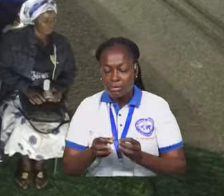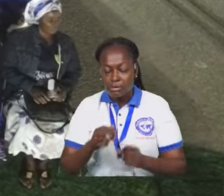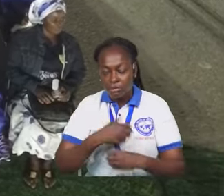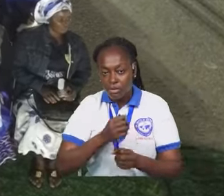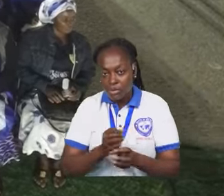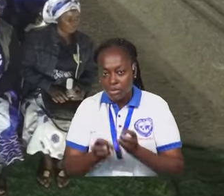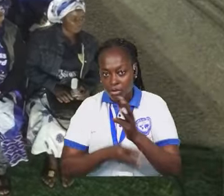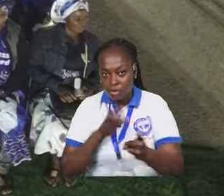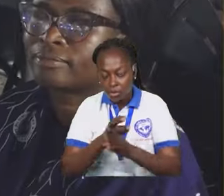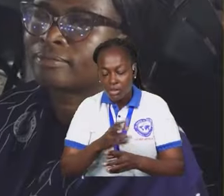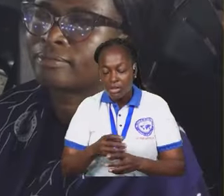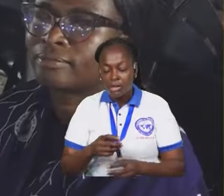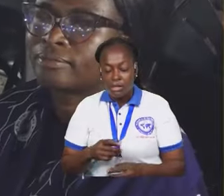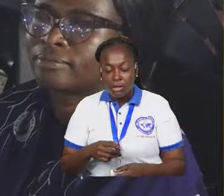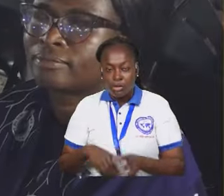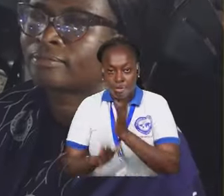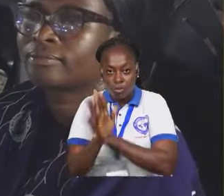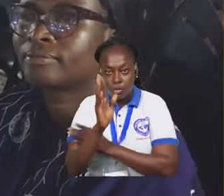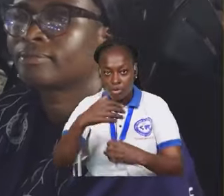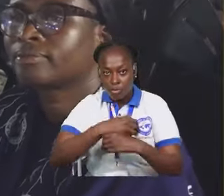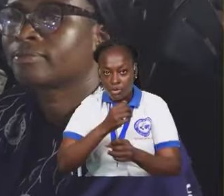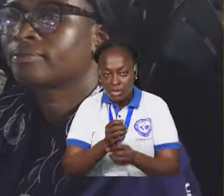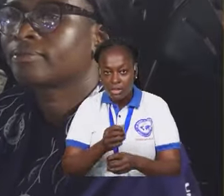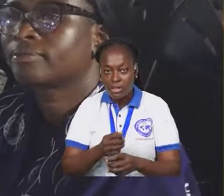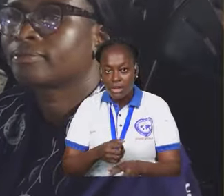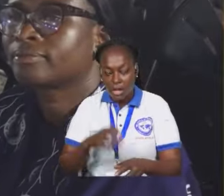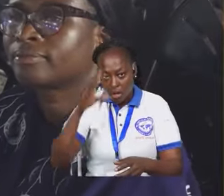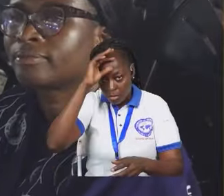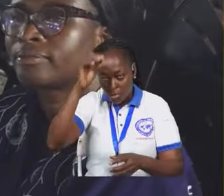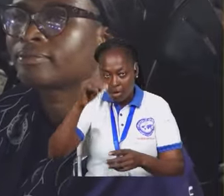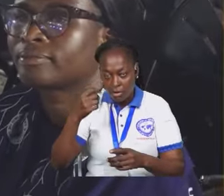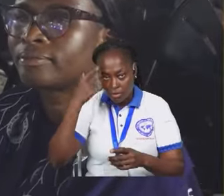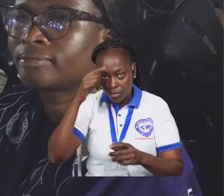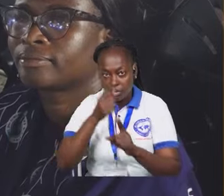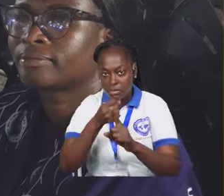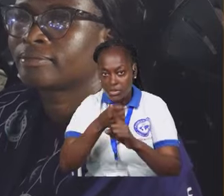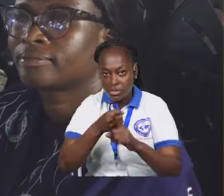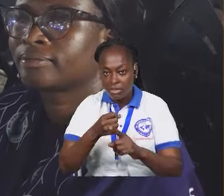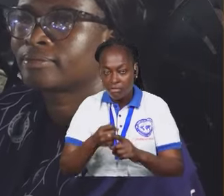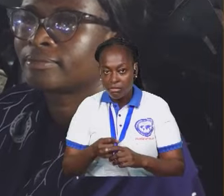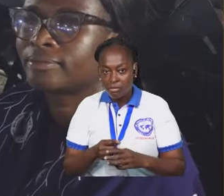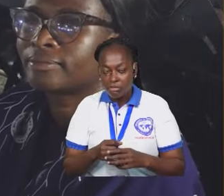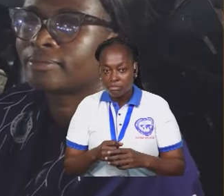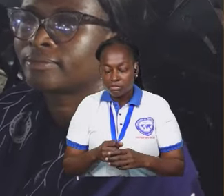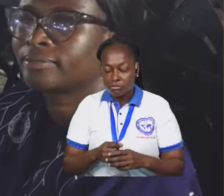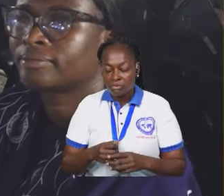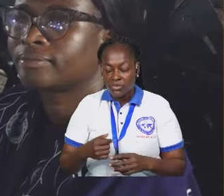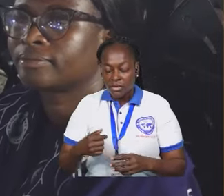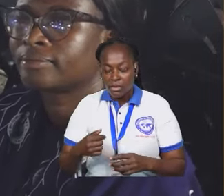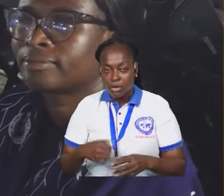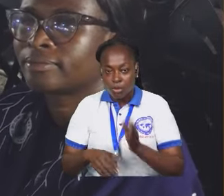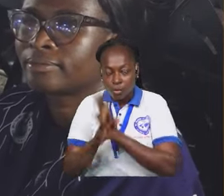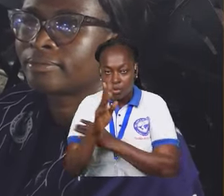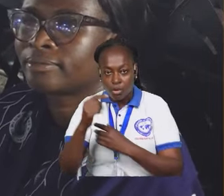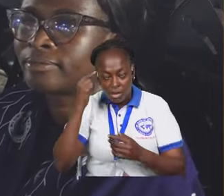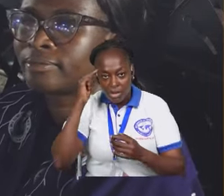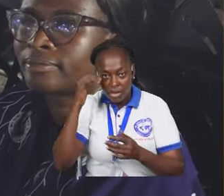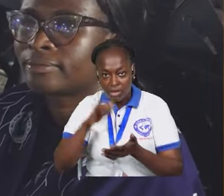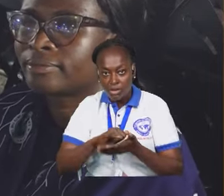he created man for himself. He took time in doing that.